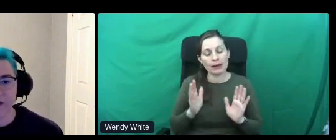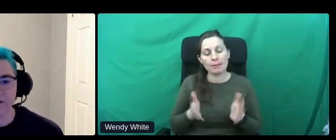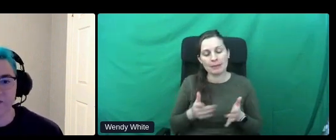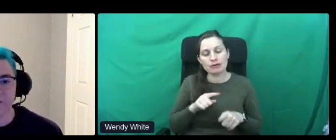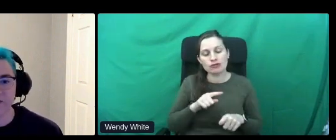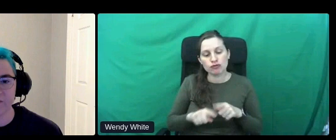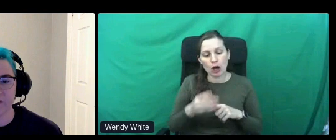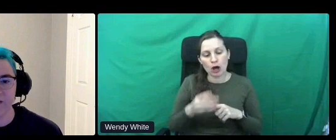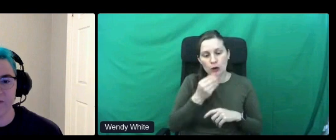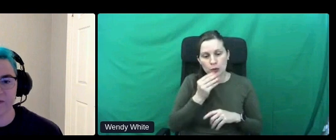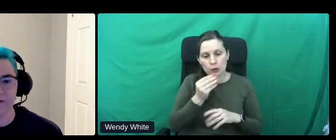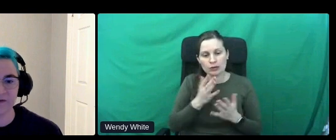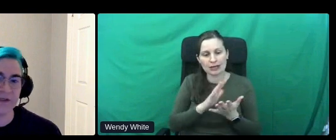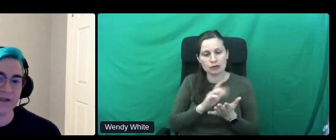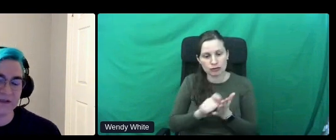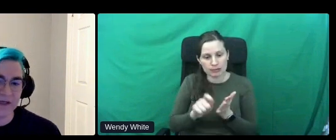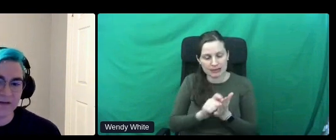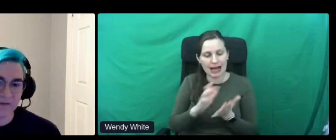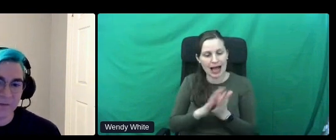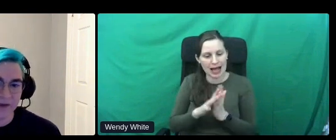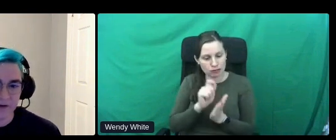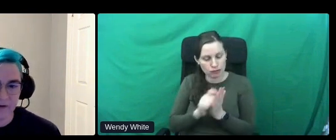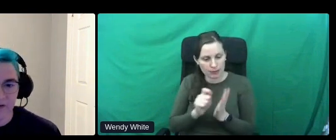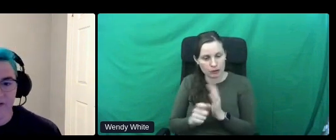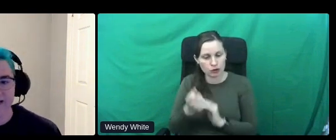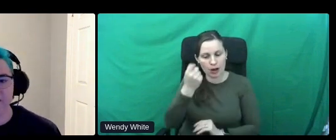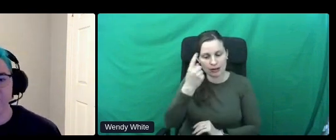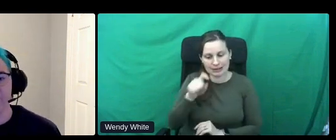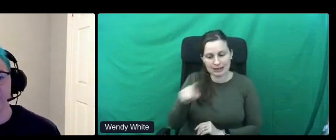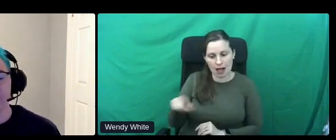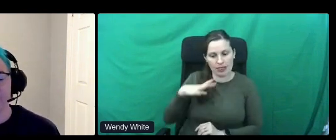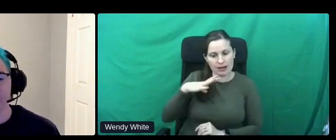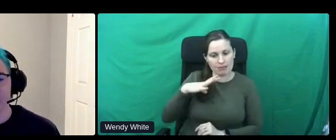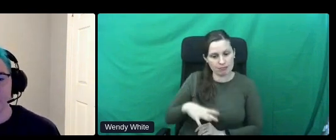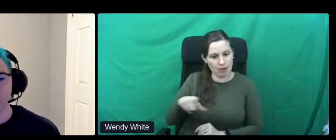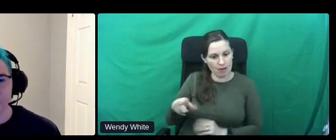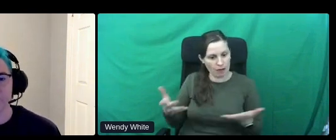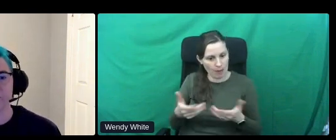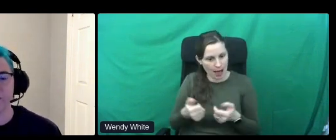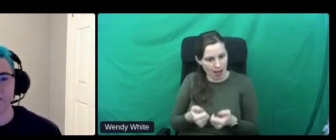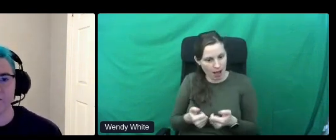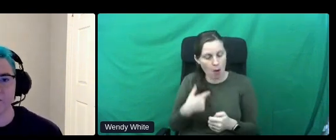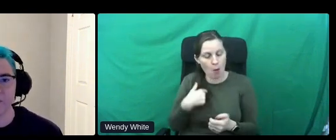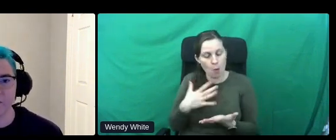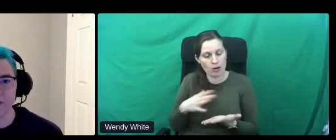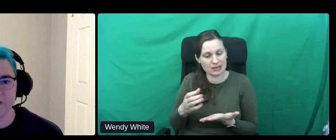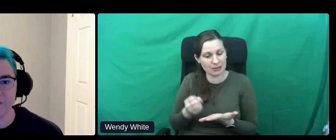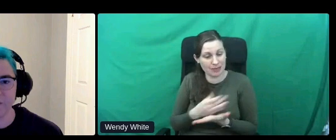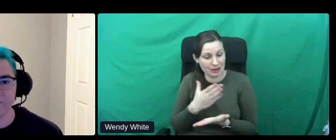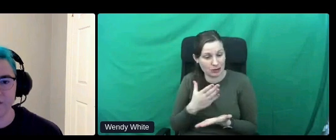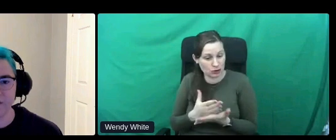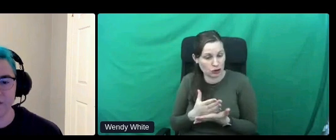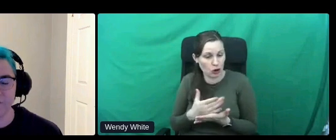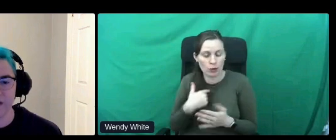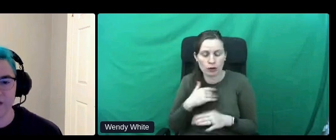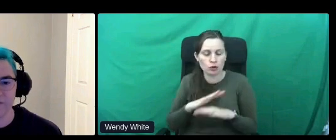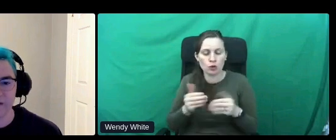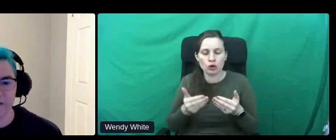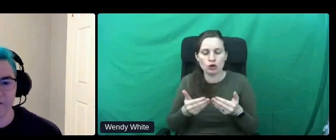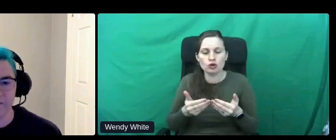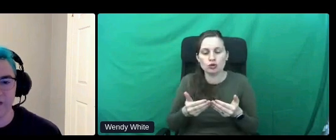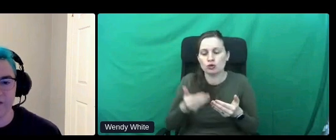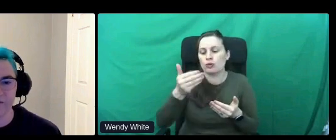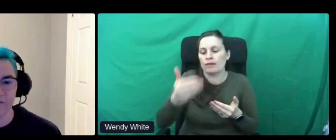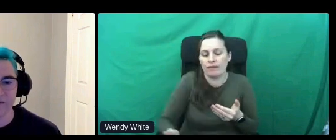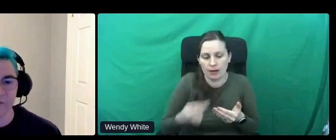scripting and hand scripting to allow us to understand the intent of the player, make sure that we weren't being too upfront in the beginning of